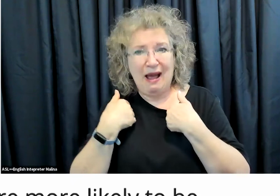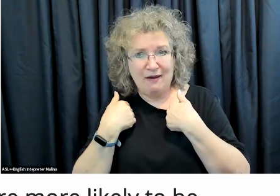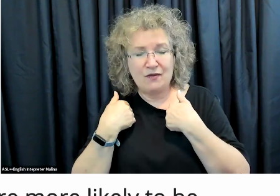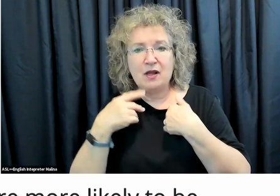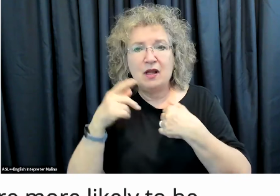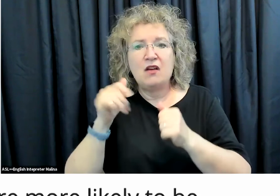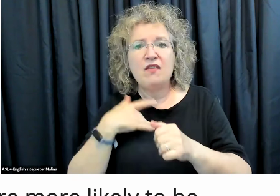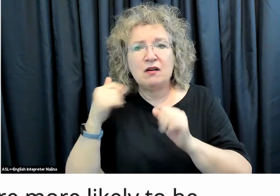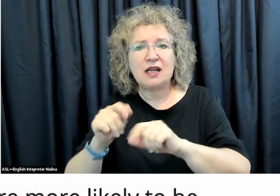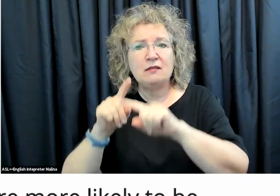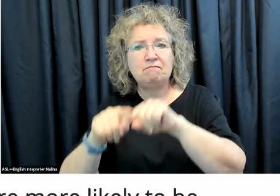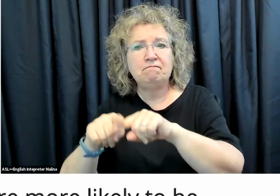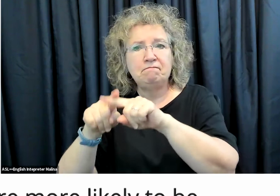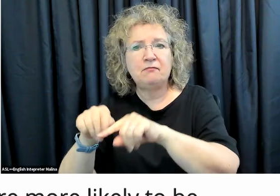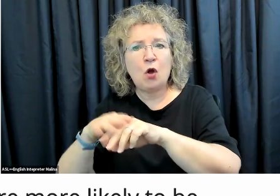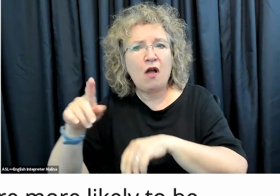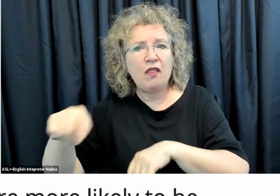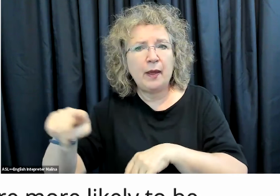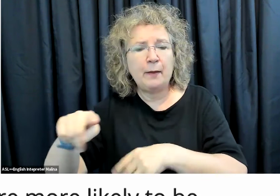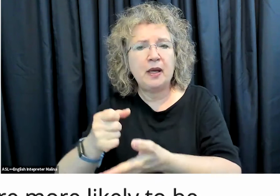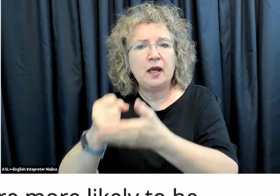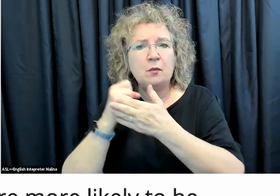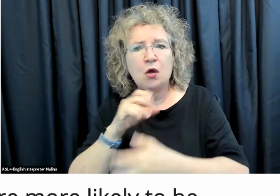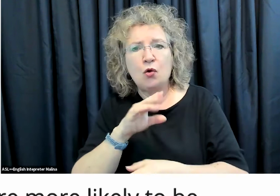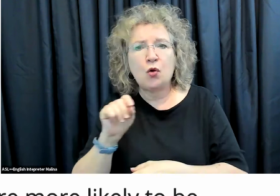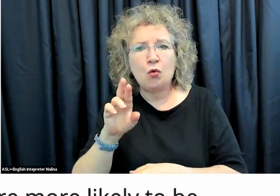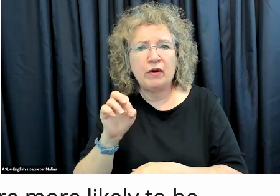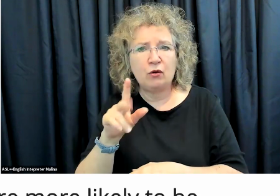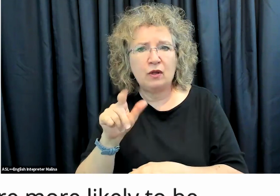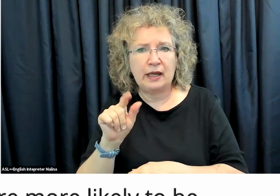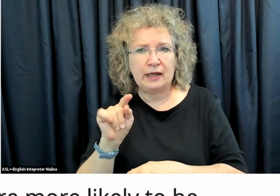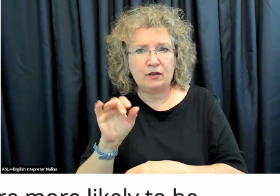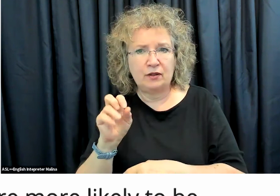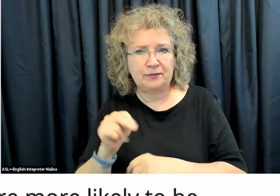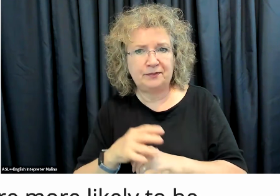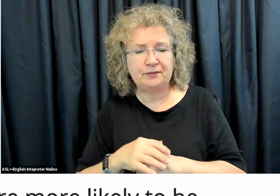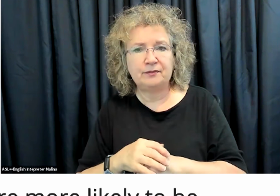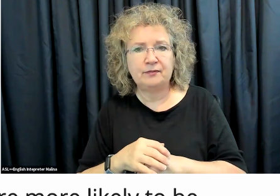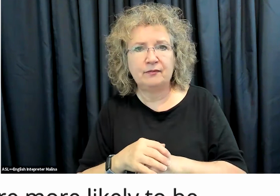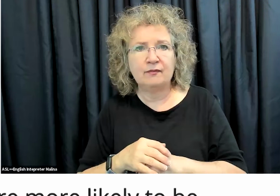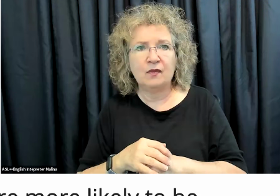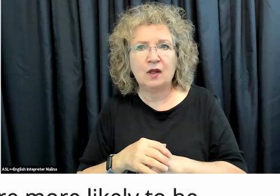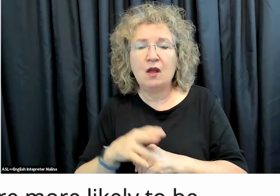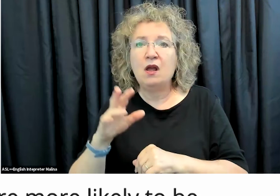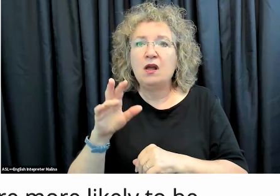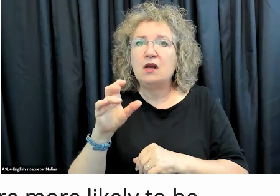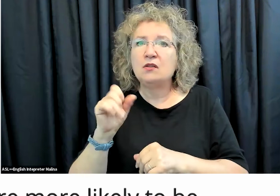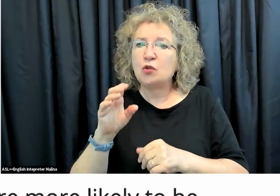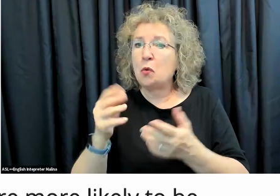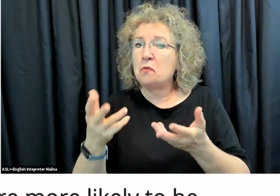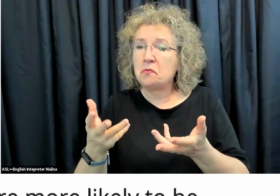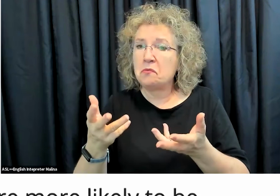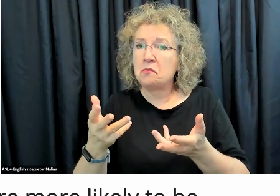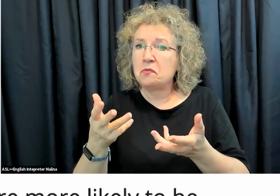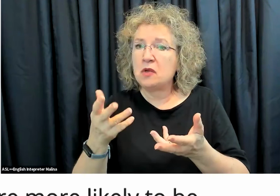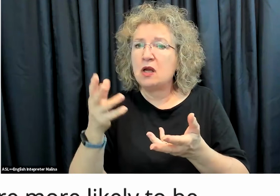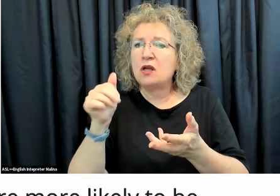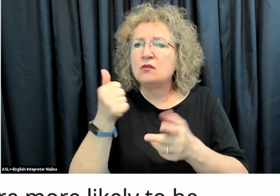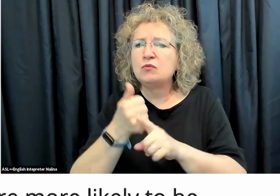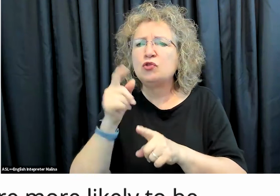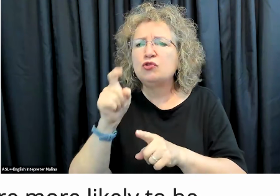that co-regulation piece. And with that, I invite you to also consider who is in close proximity to